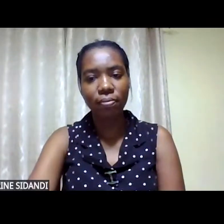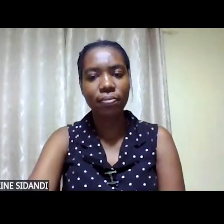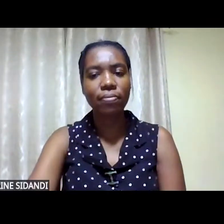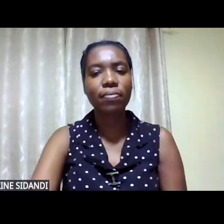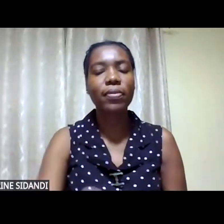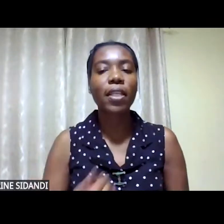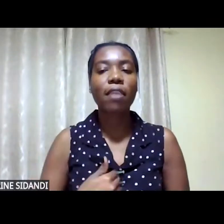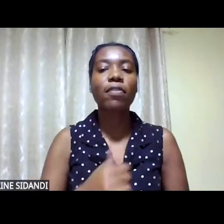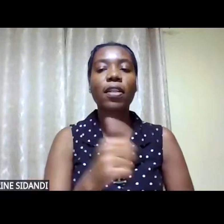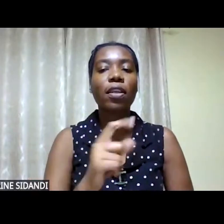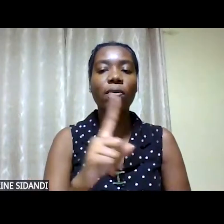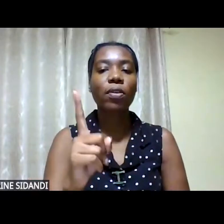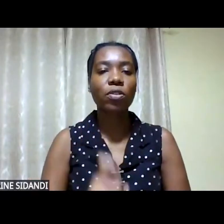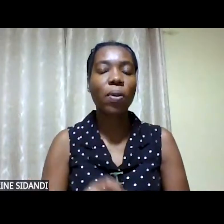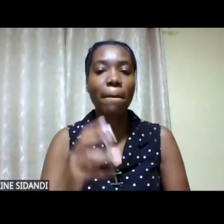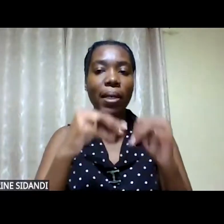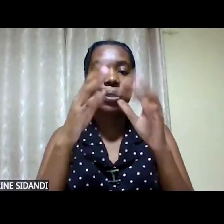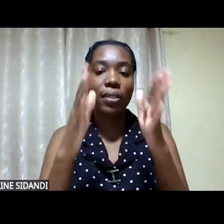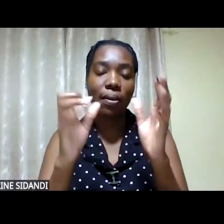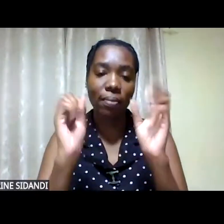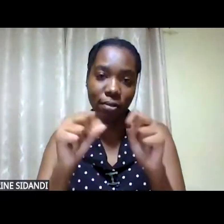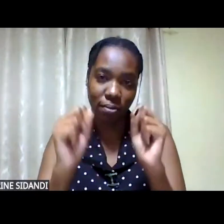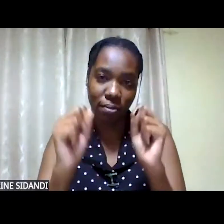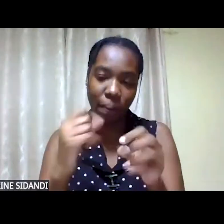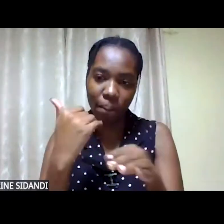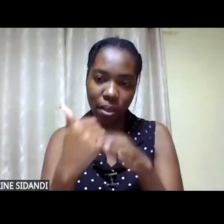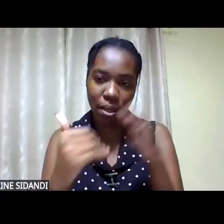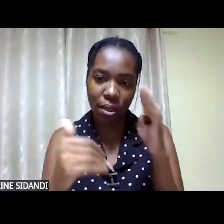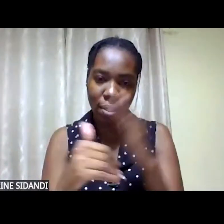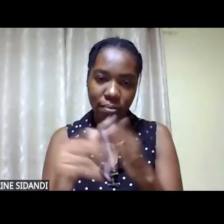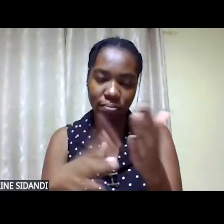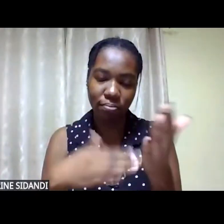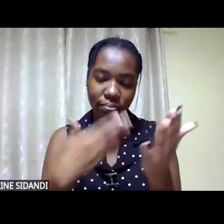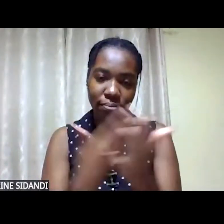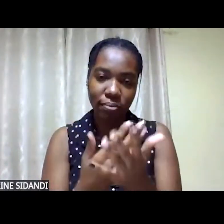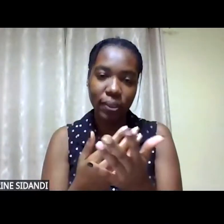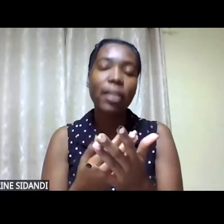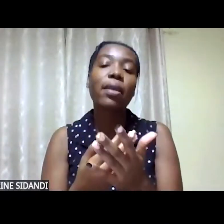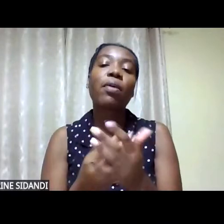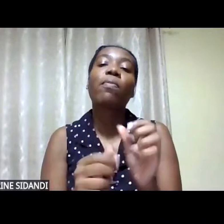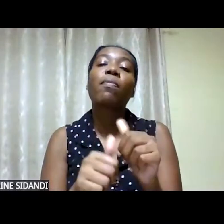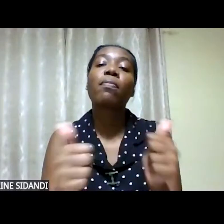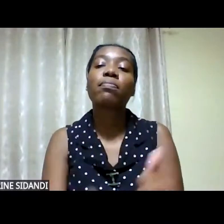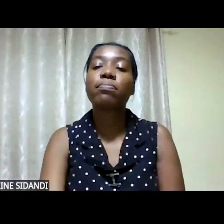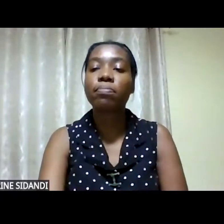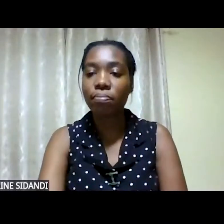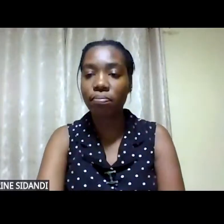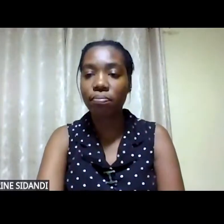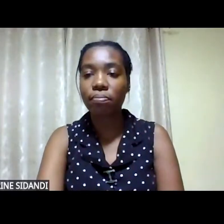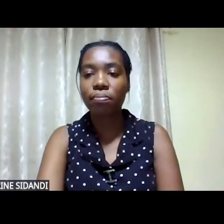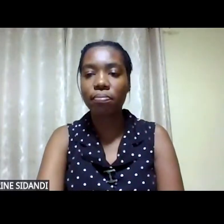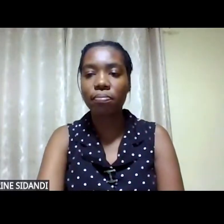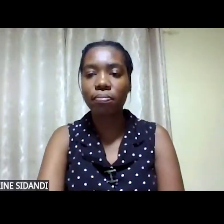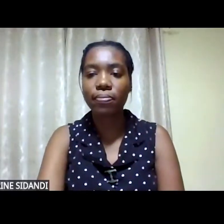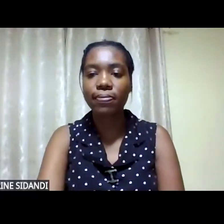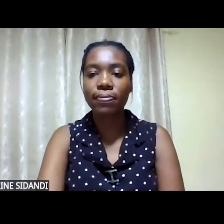How can a manager in a sales field apply a strategy effectively? In a sales field,